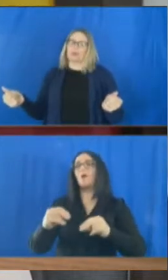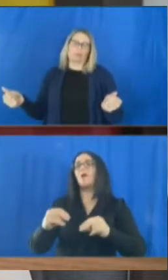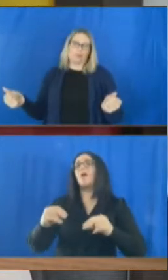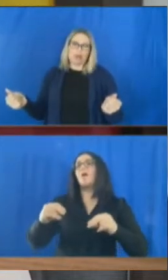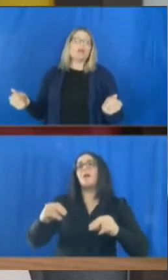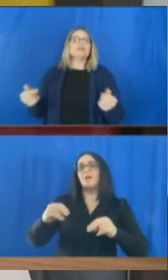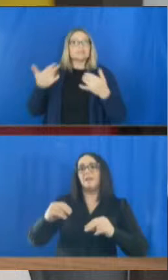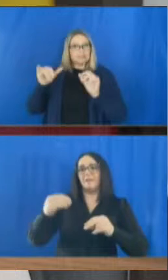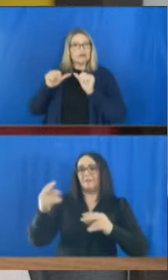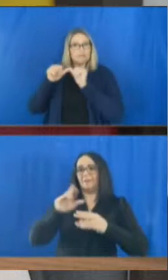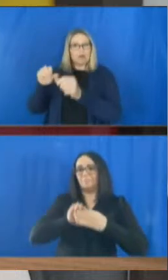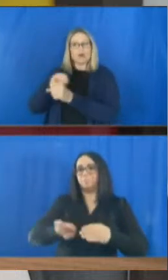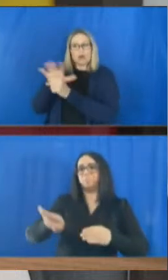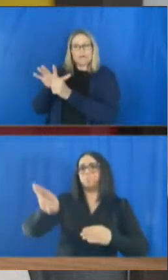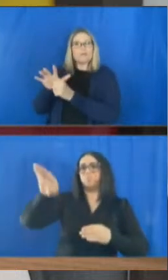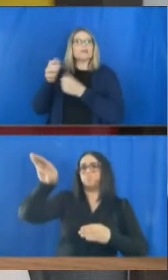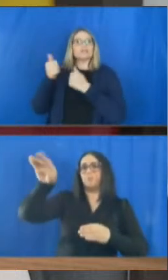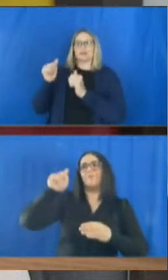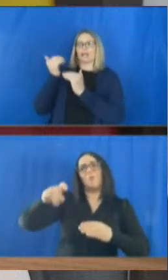months ahead.